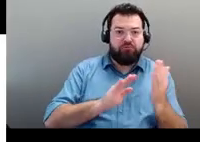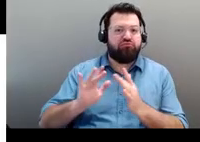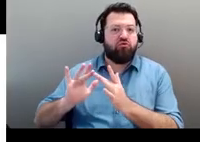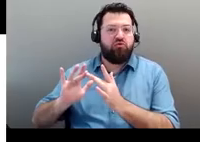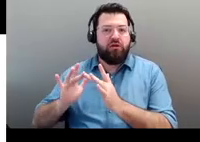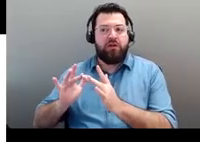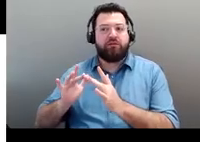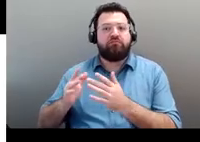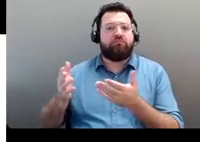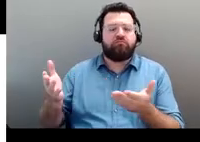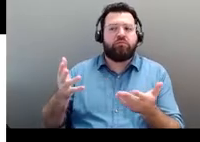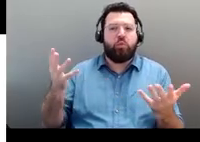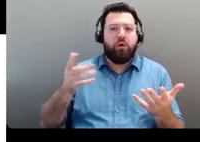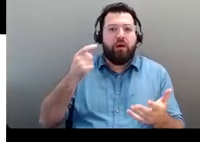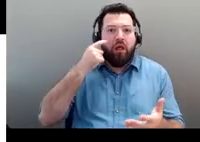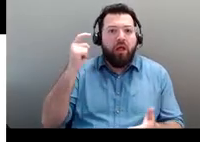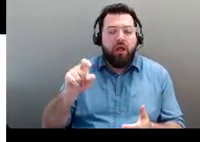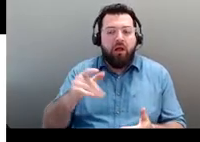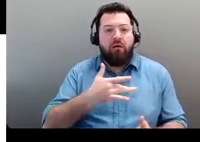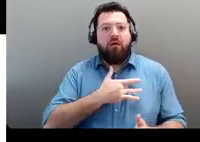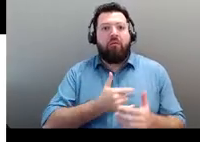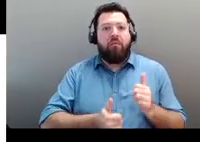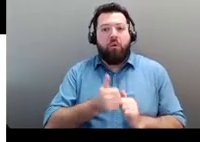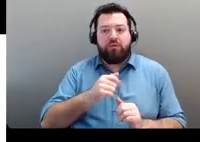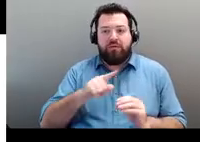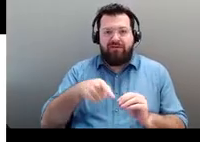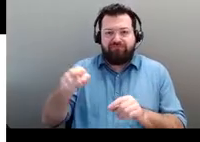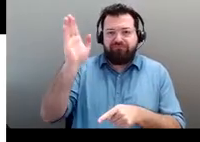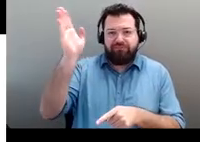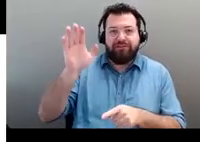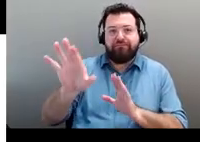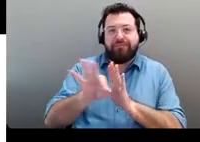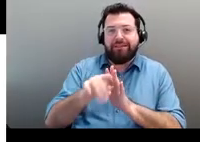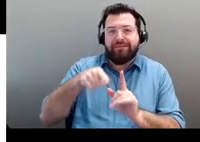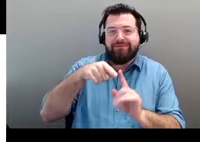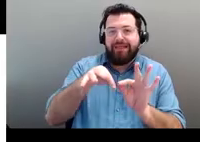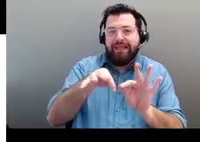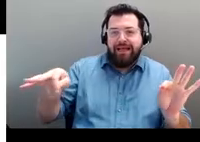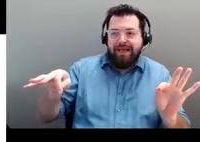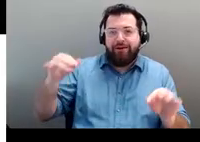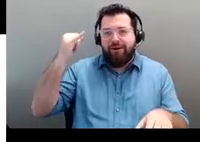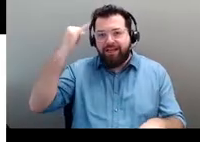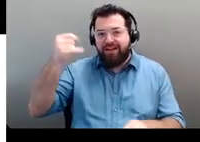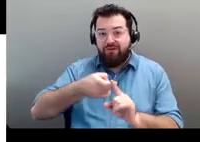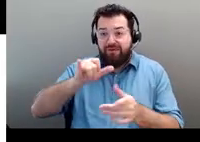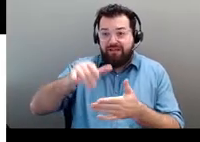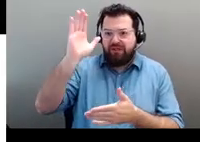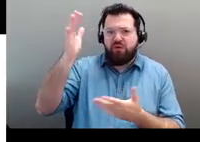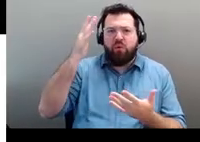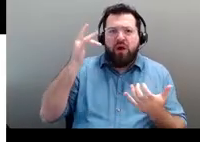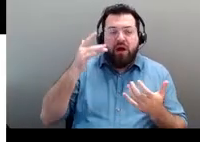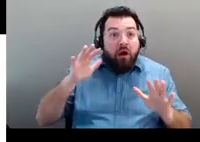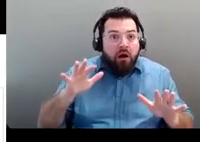out to you most about Dr. Hinton's speech? Choose a specific line, image, or idea from the speech and explain why it caught your attention and why you